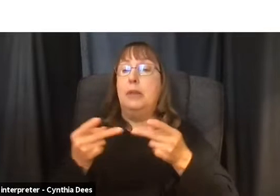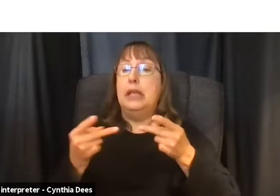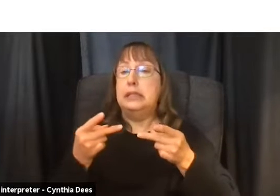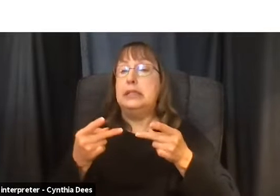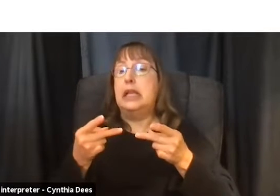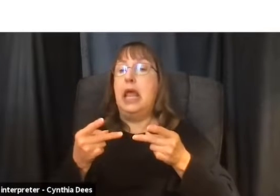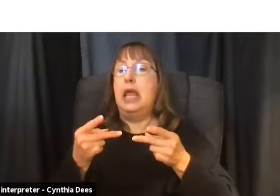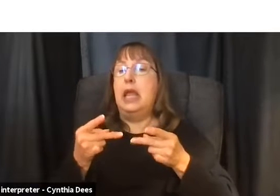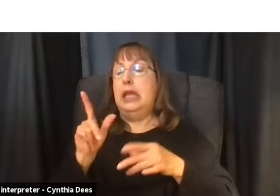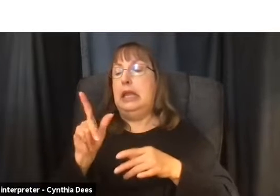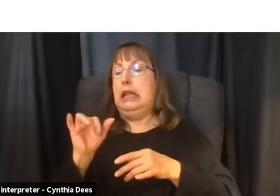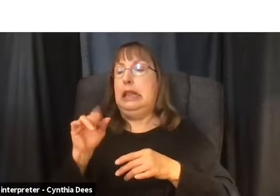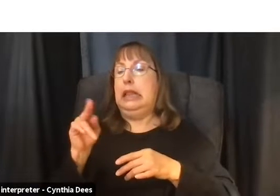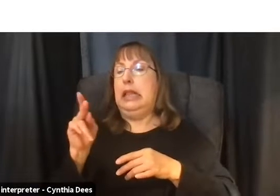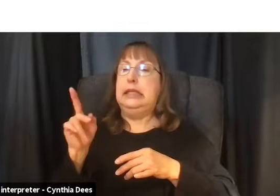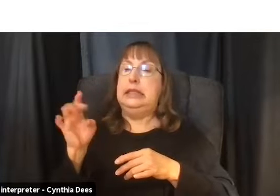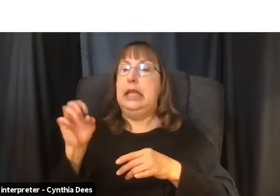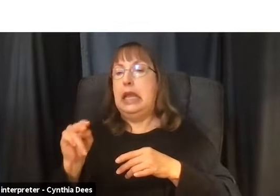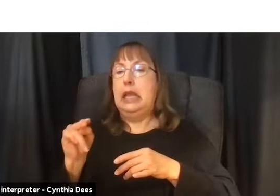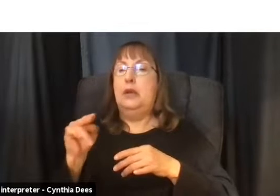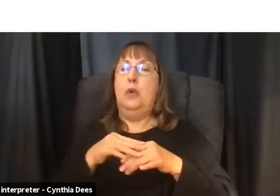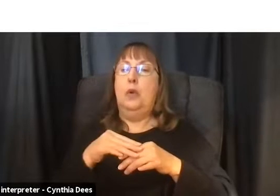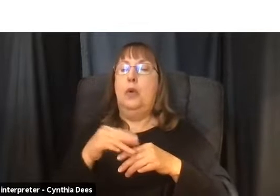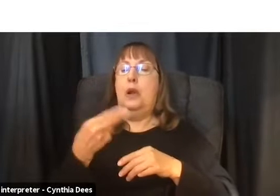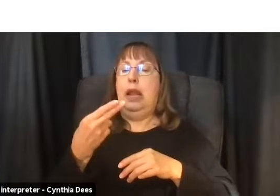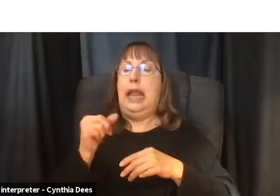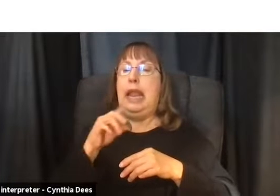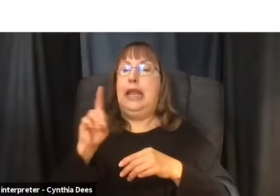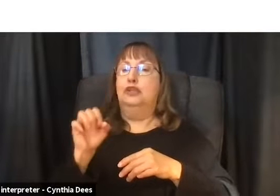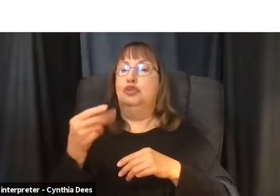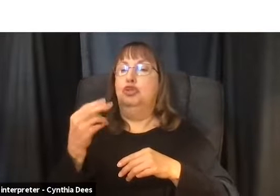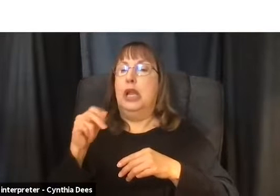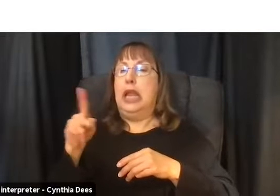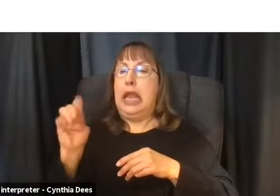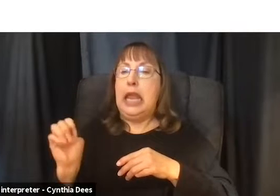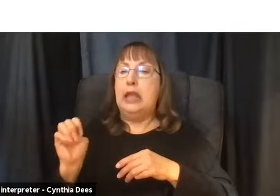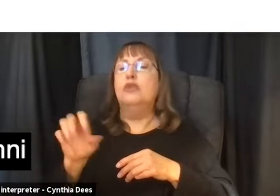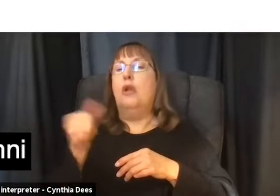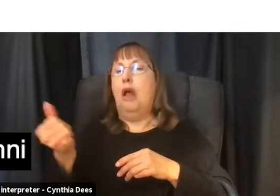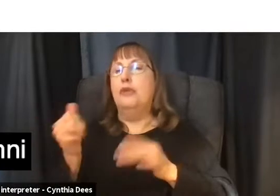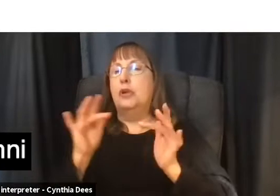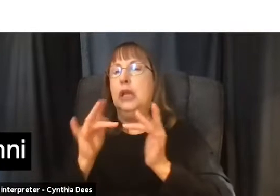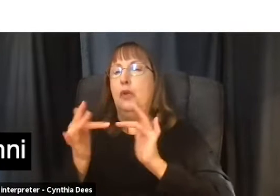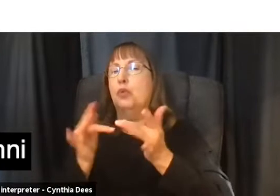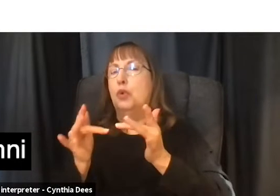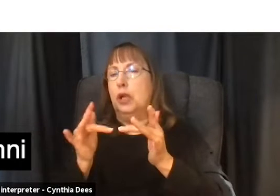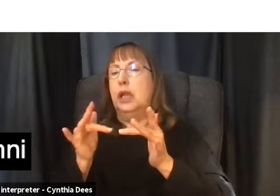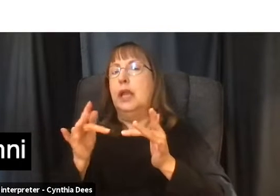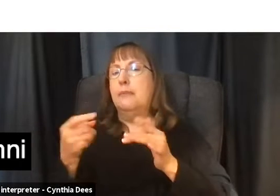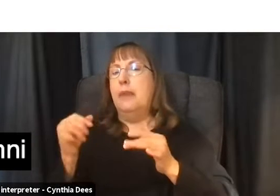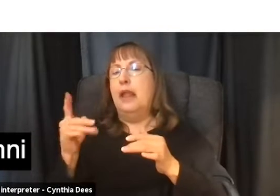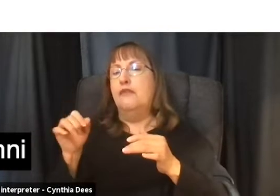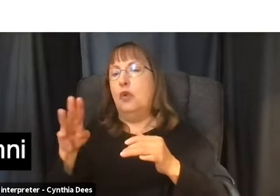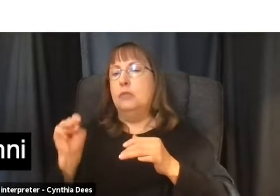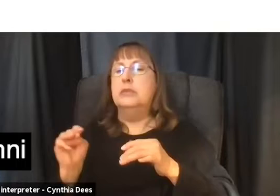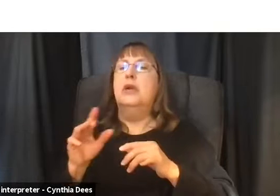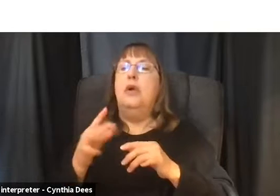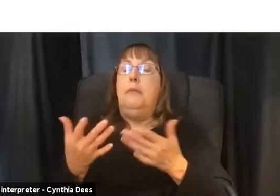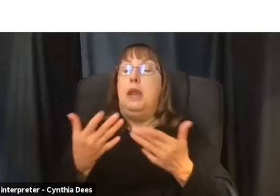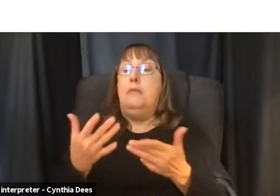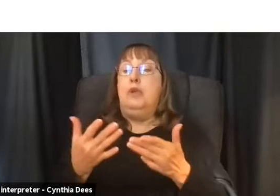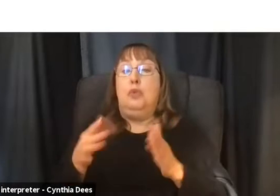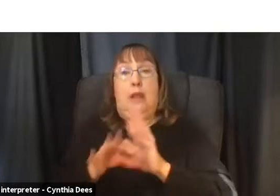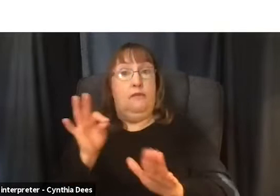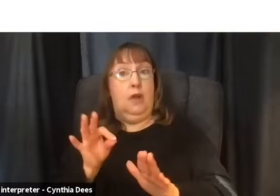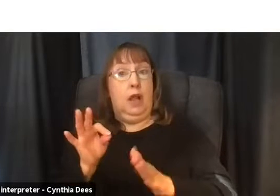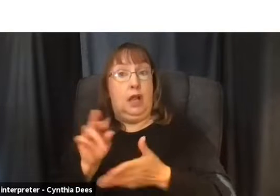Handshake or Glassdoor or Rackham Connect, some of these networking platforms where perhaps you can find U of M alumni who